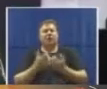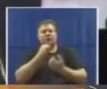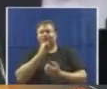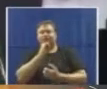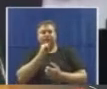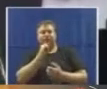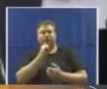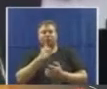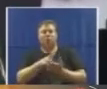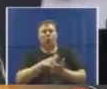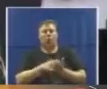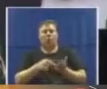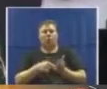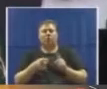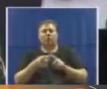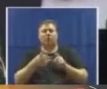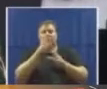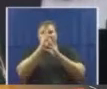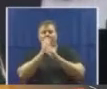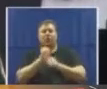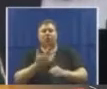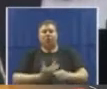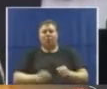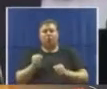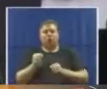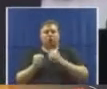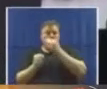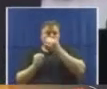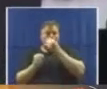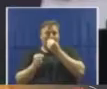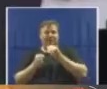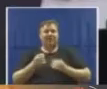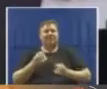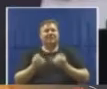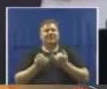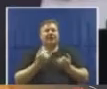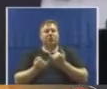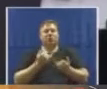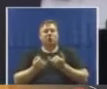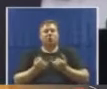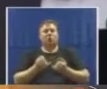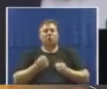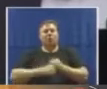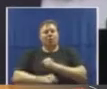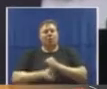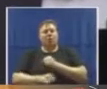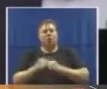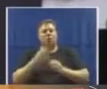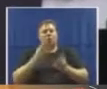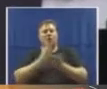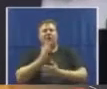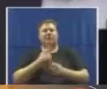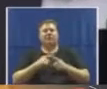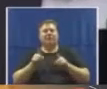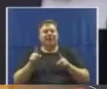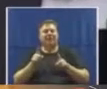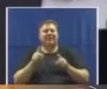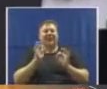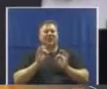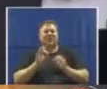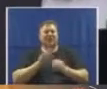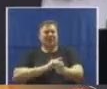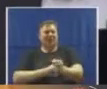that the emphasis on abortion as a sexual and reproductive right empowers not women, but the profiteers whose